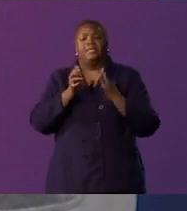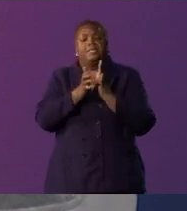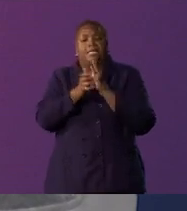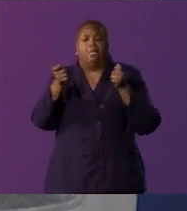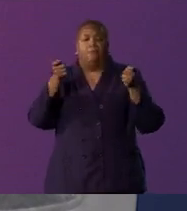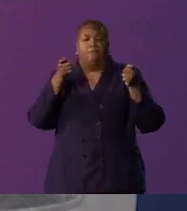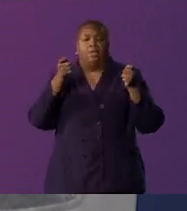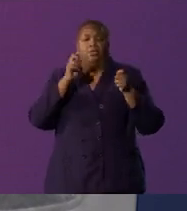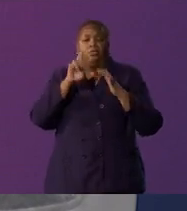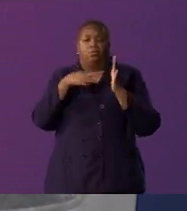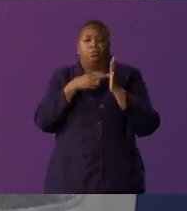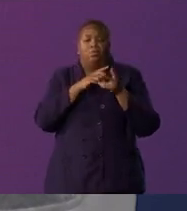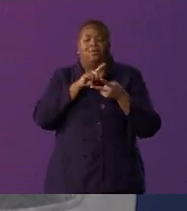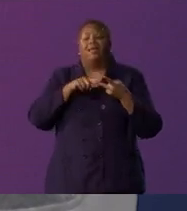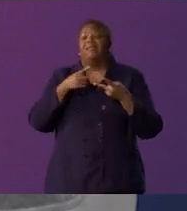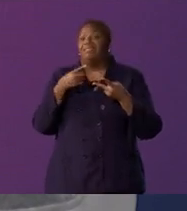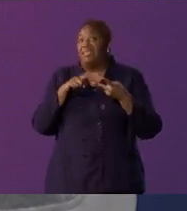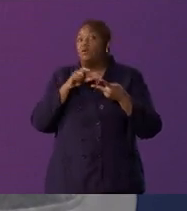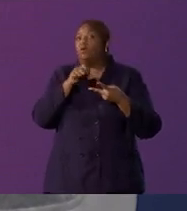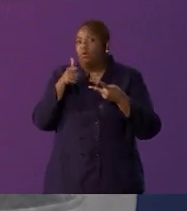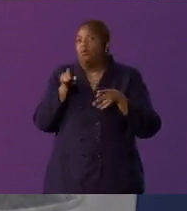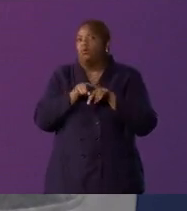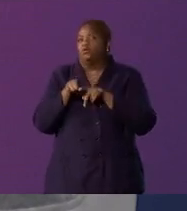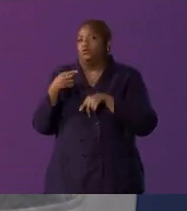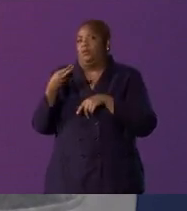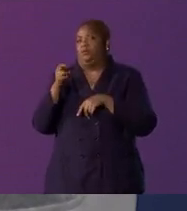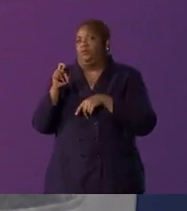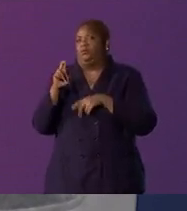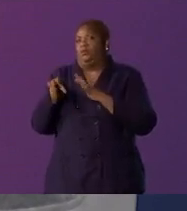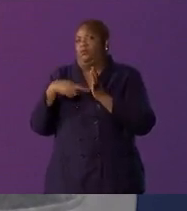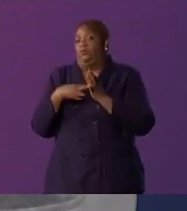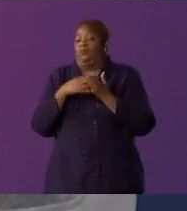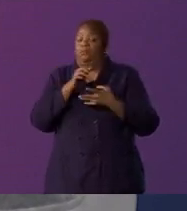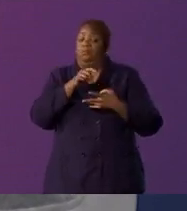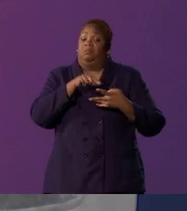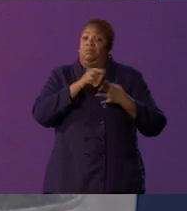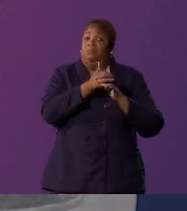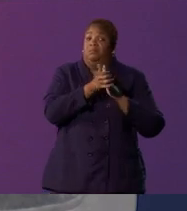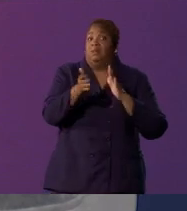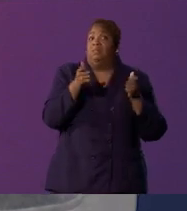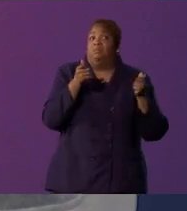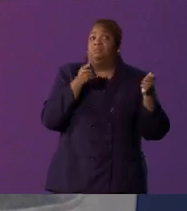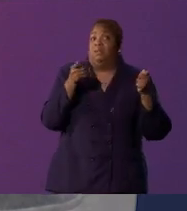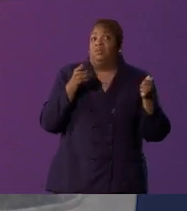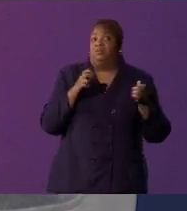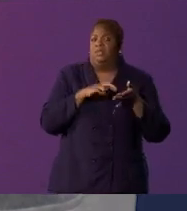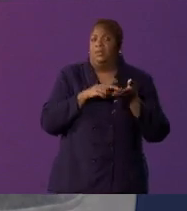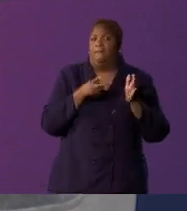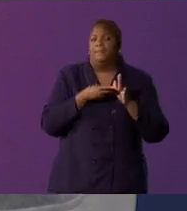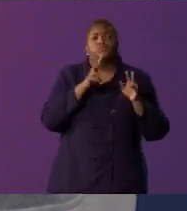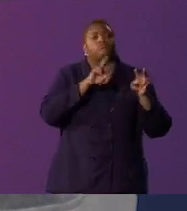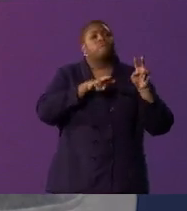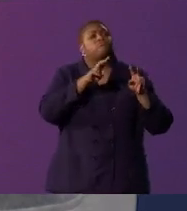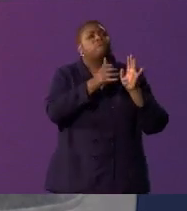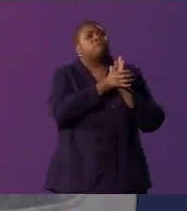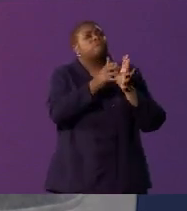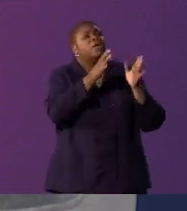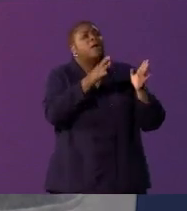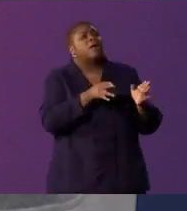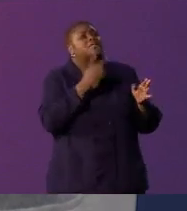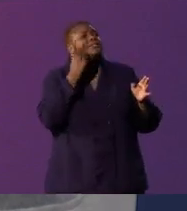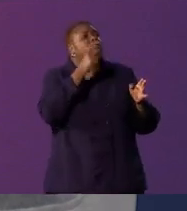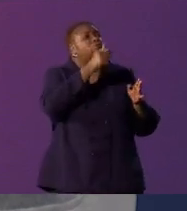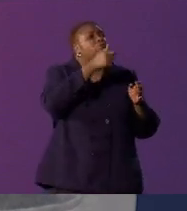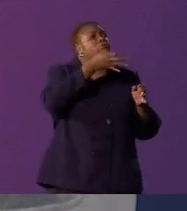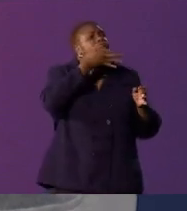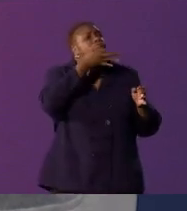role, and there's an HR role. I almost think of talent management as literally going around assessing talent, figuring out which talent